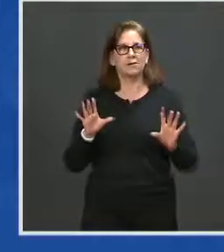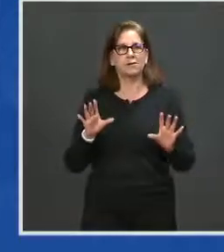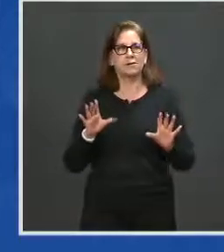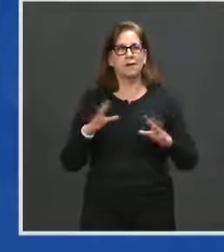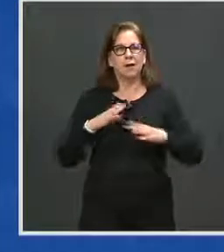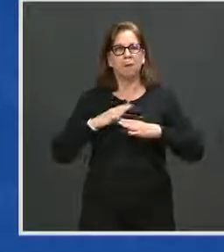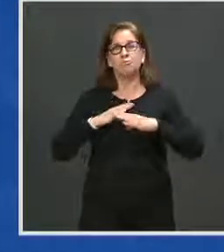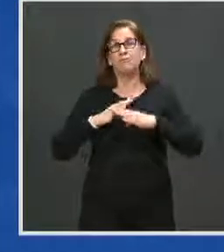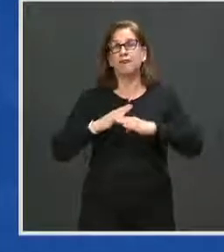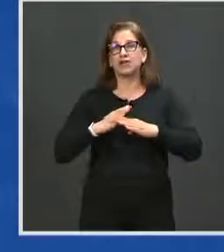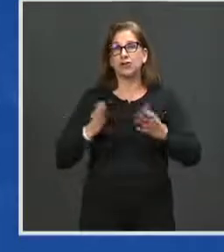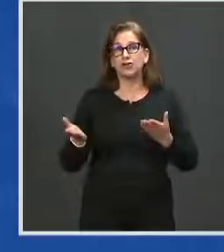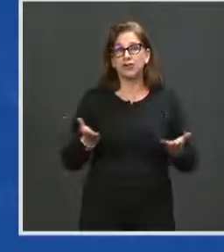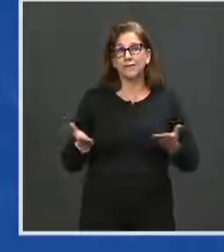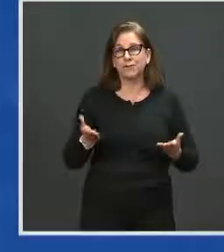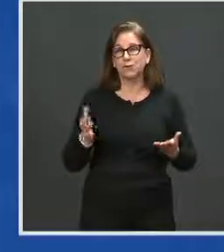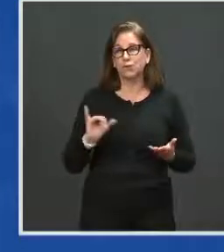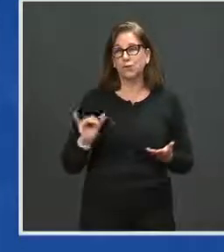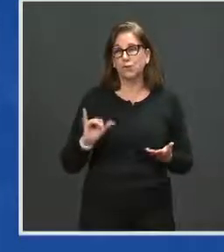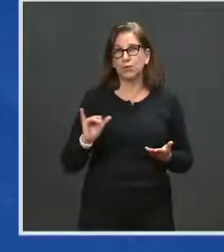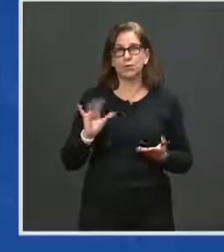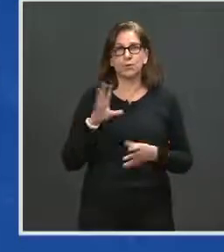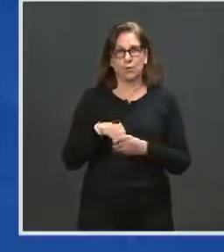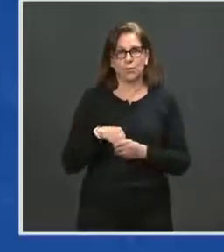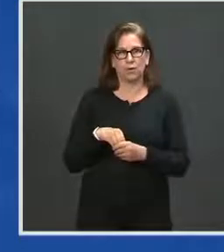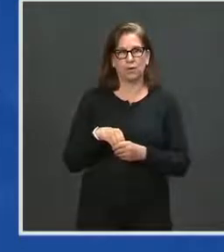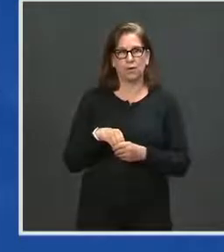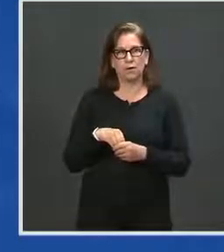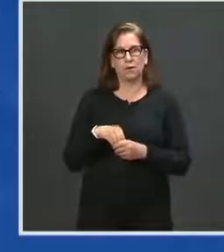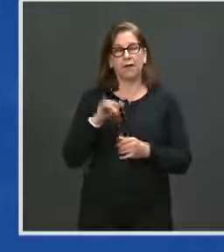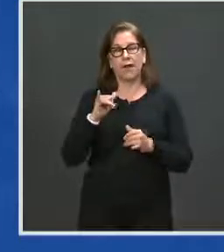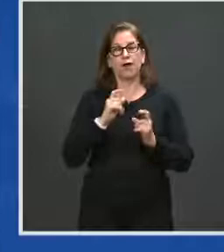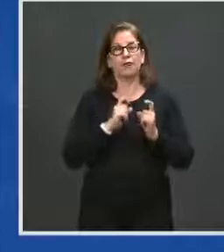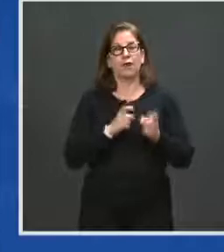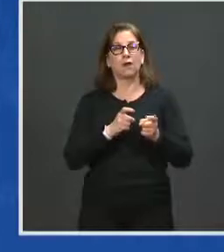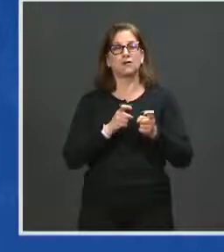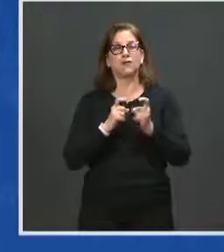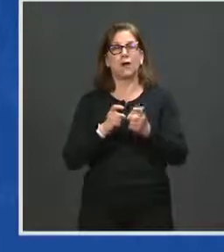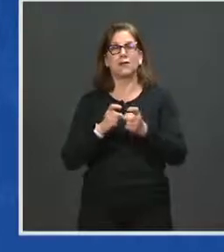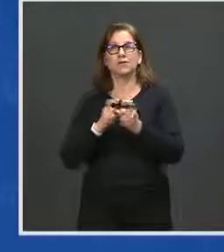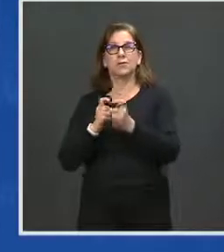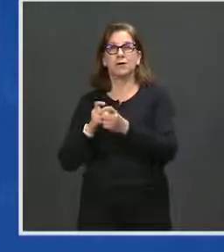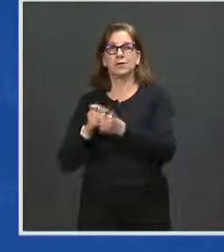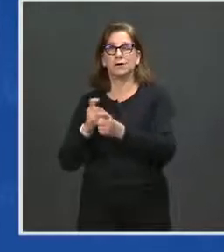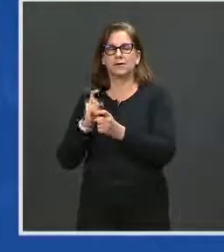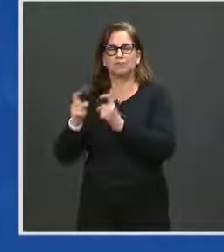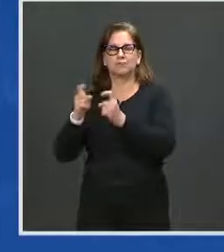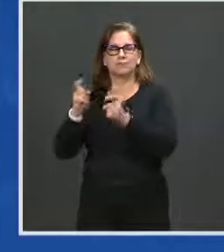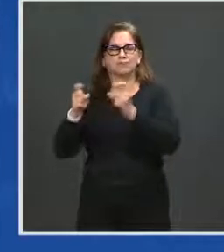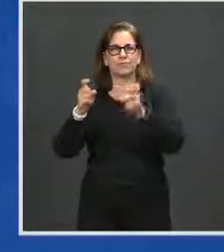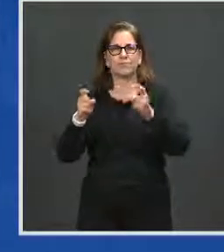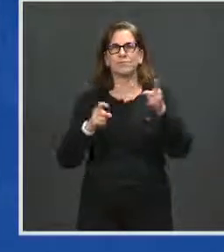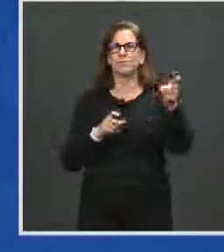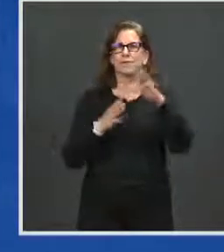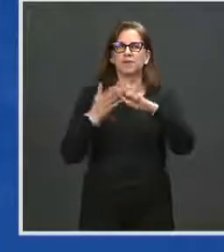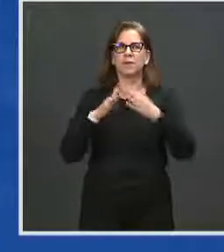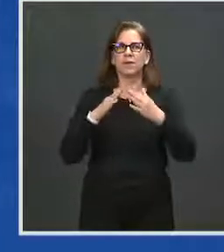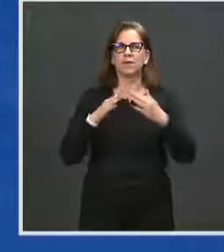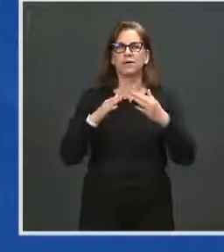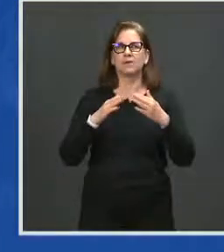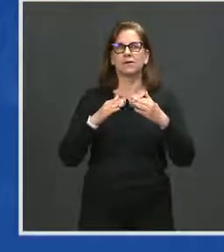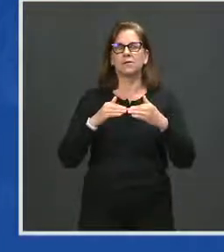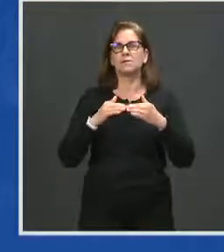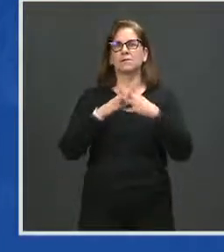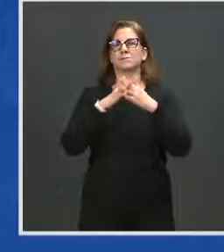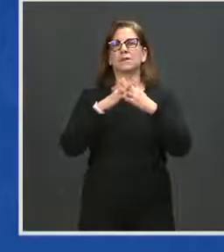I have directed all of our grant-making components to make community violence intervention and